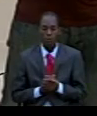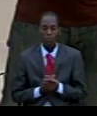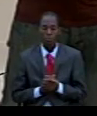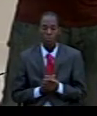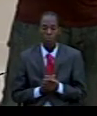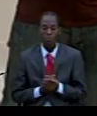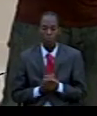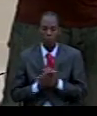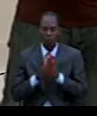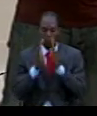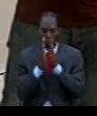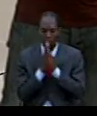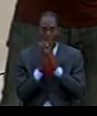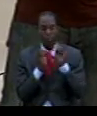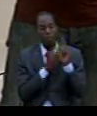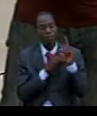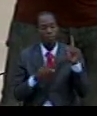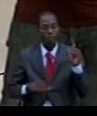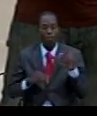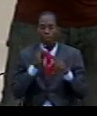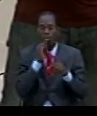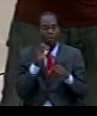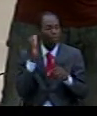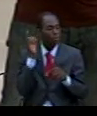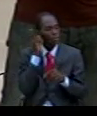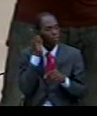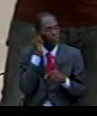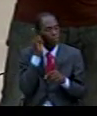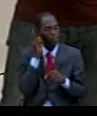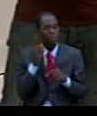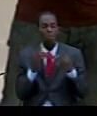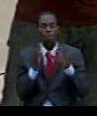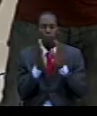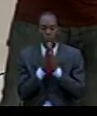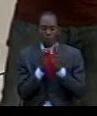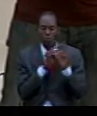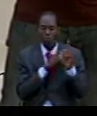Pray the Lord is hearing. Pray the Lord will answer.